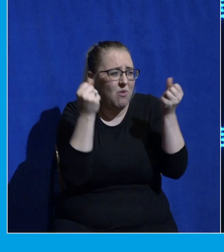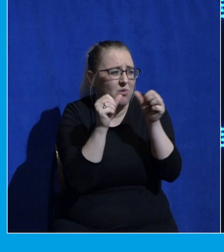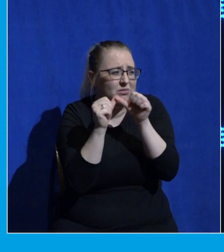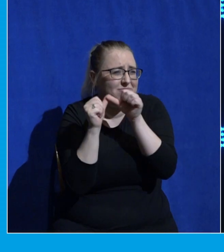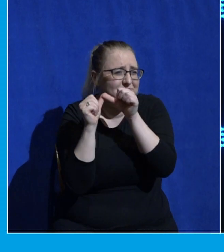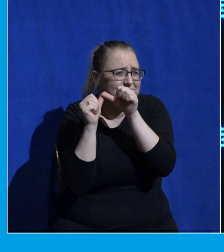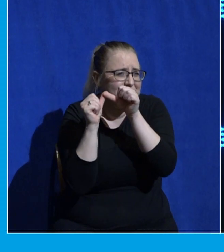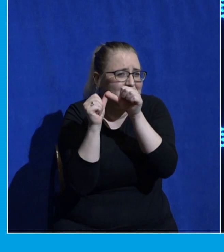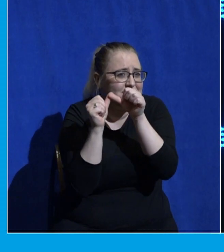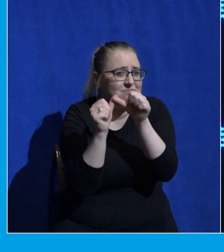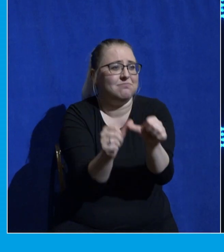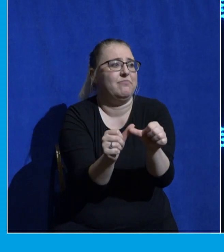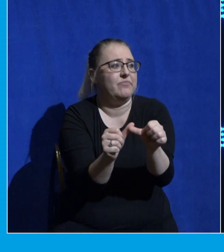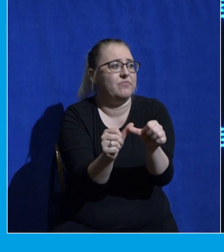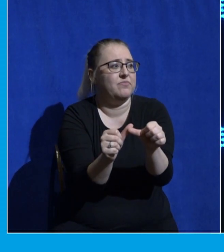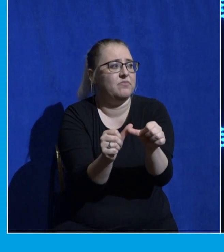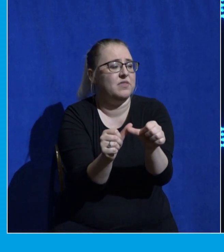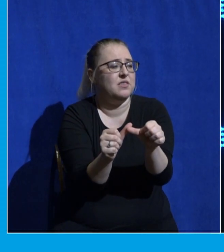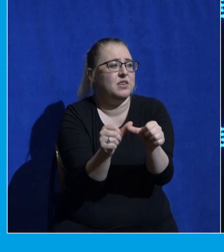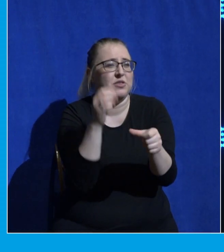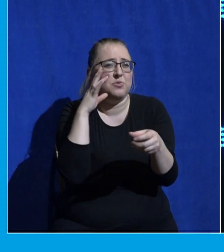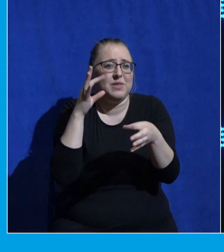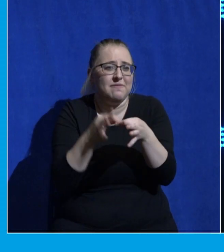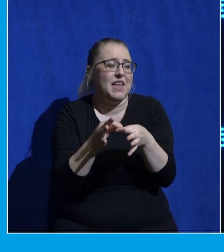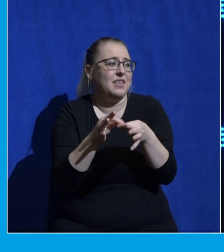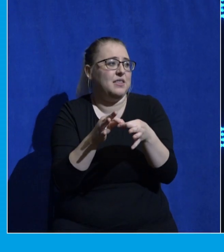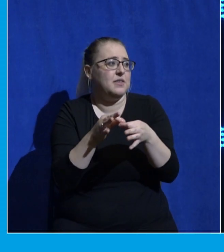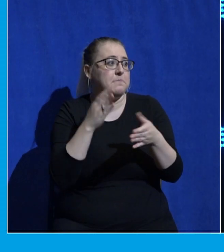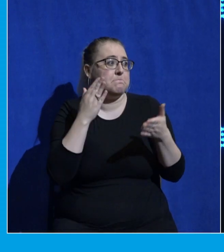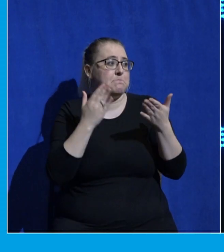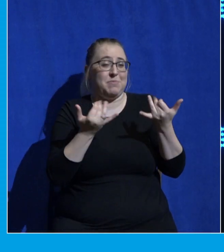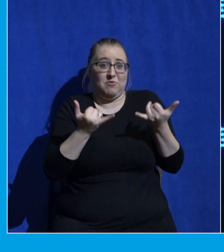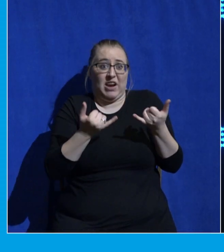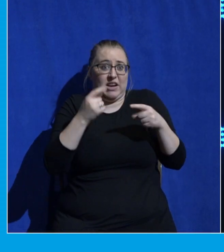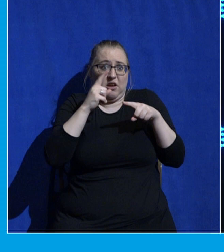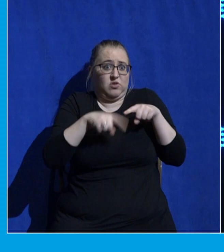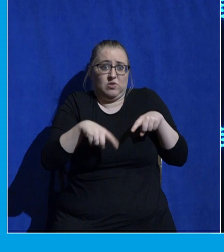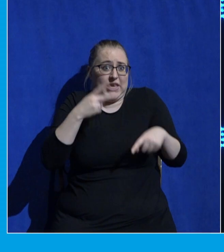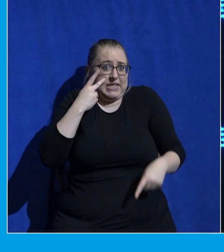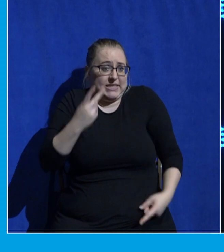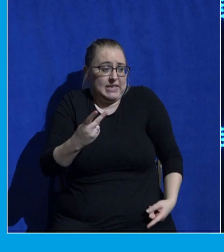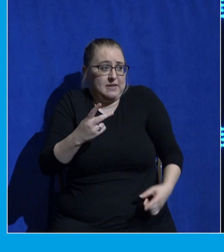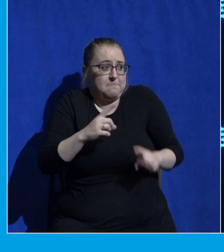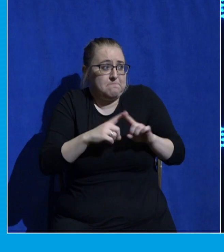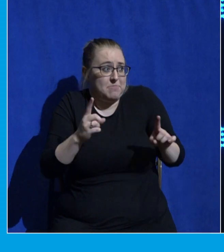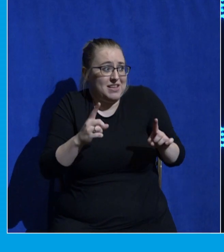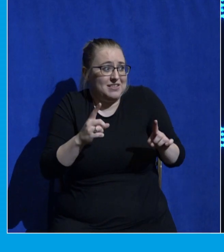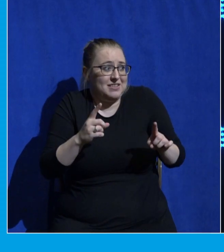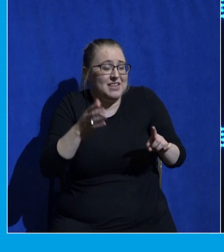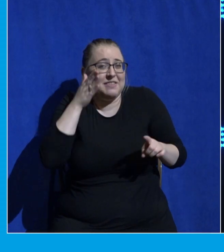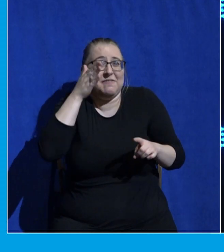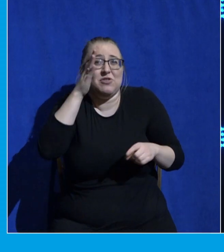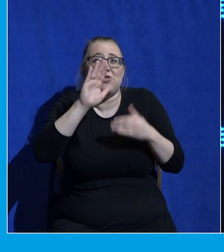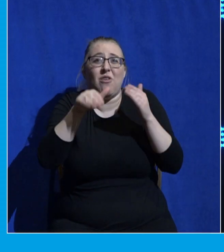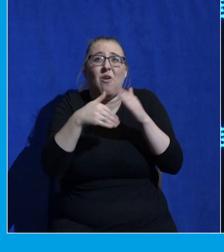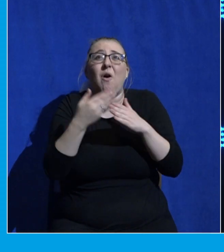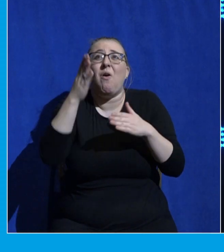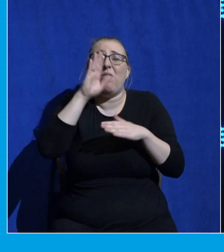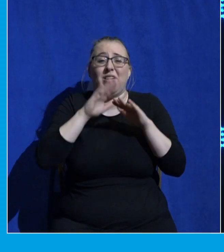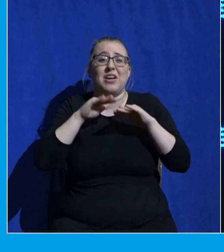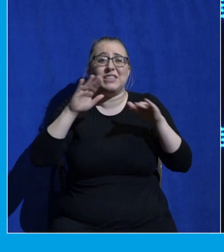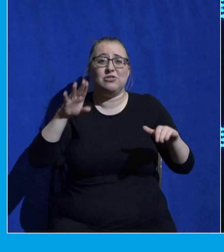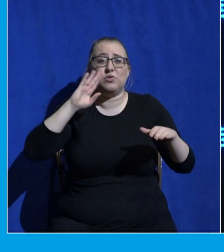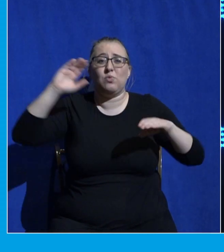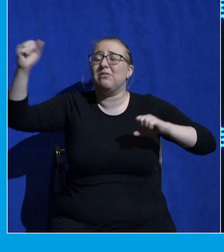on in faith. You may not see it right now, but listen to me. All God's children will stand before him face to face soon,